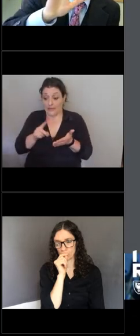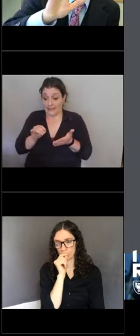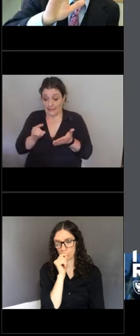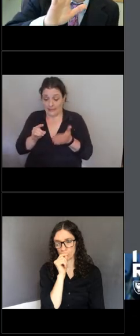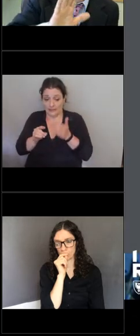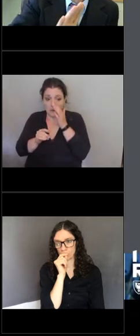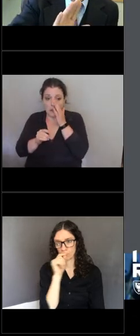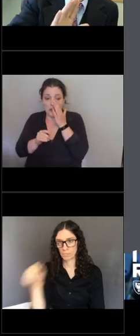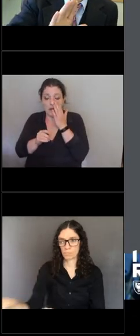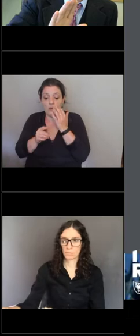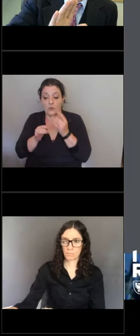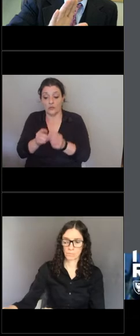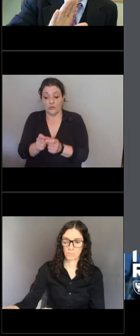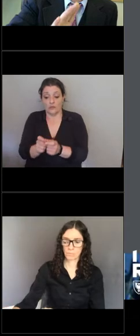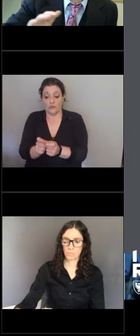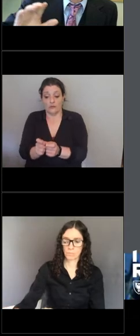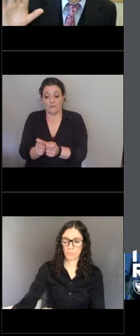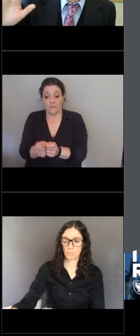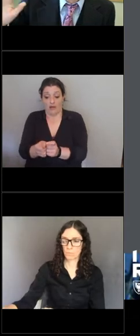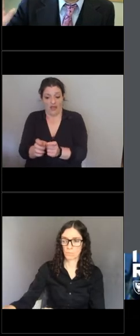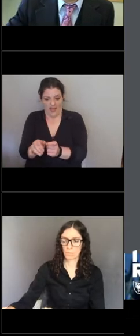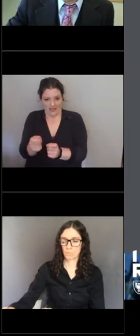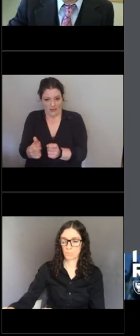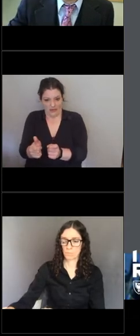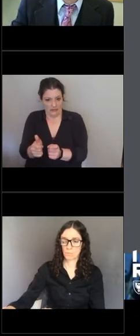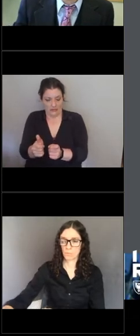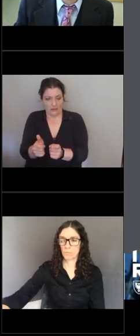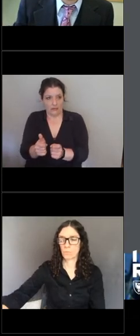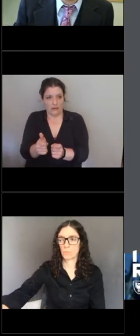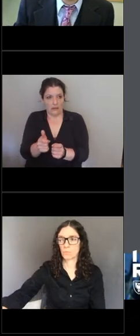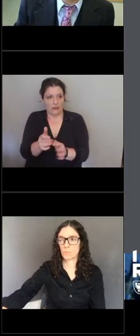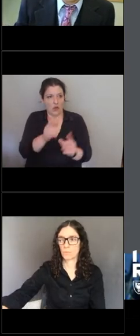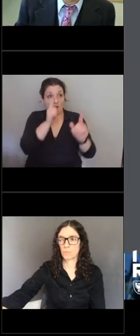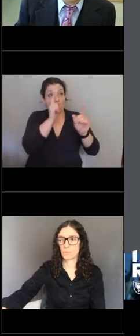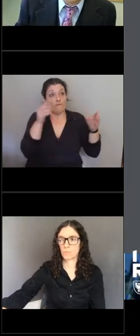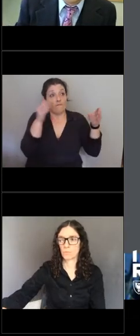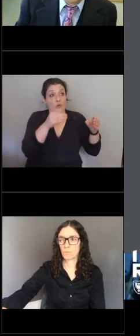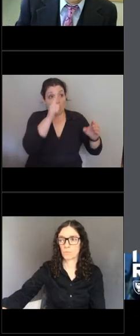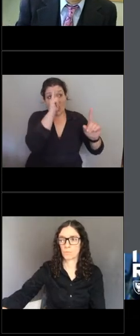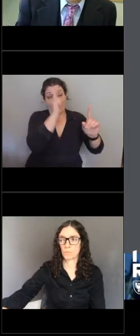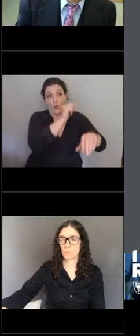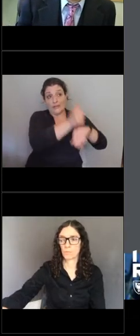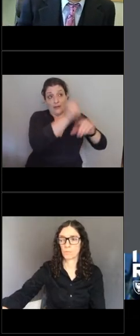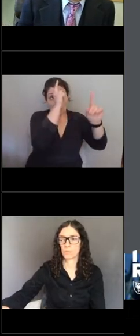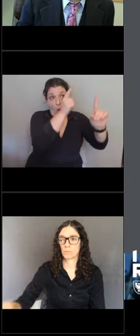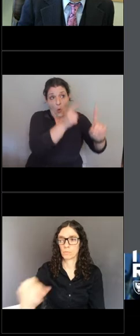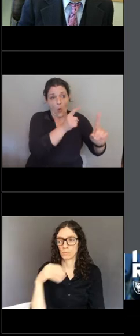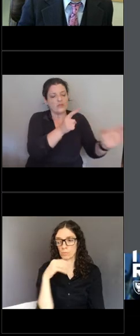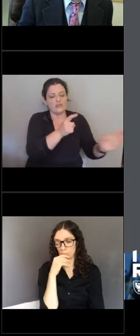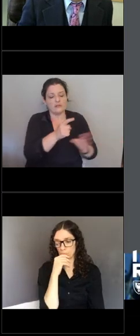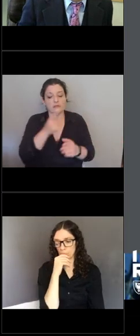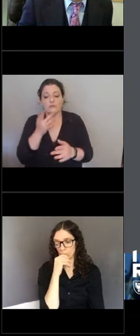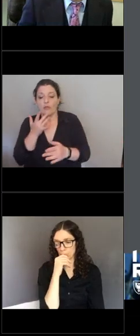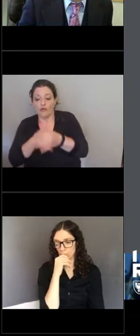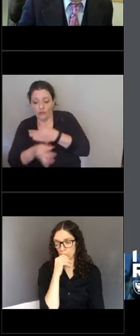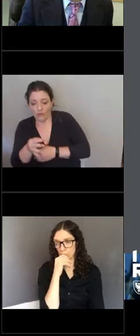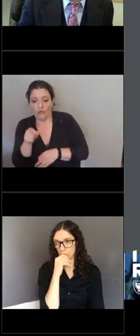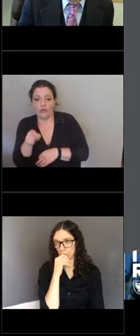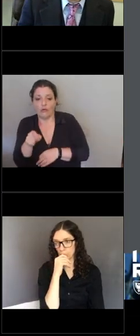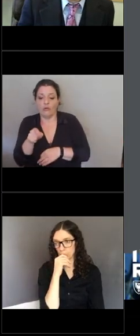from a goal setting paradigm into one of defining an action. So we built it